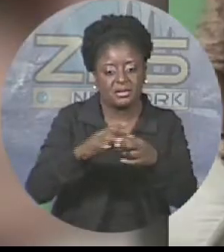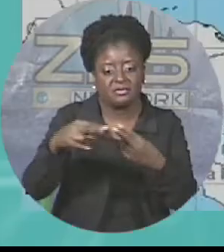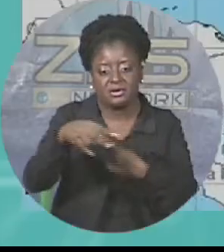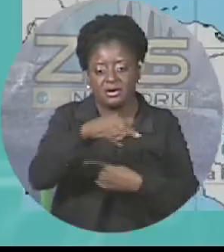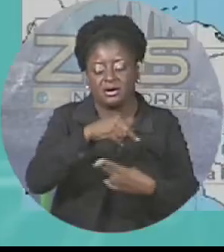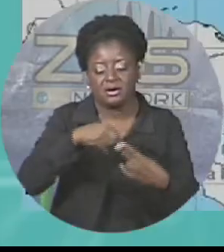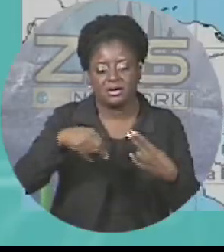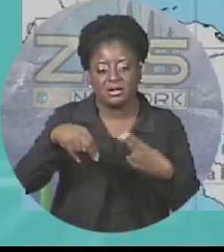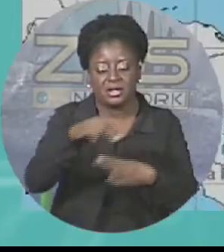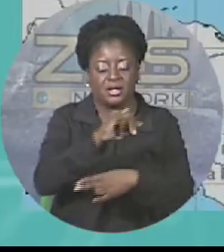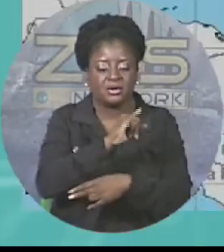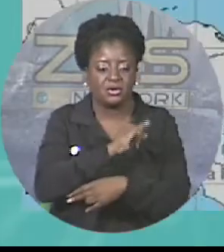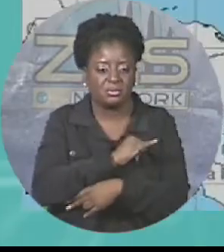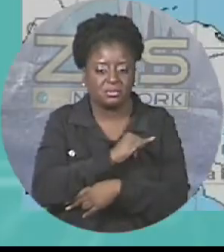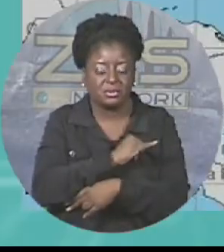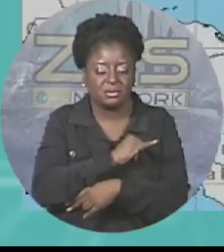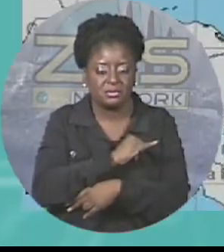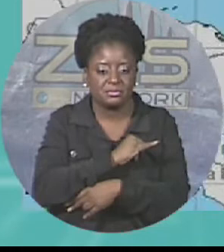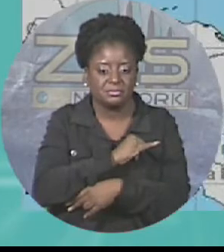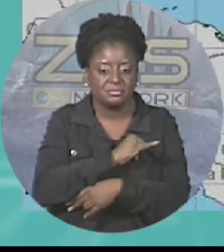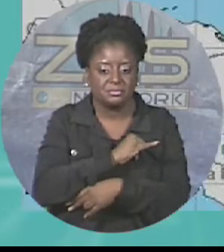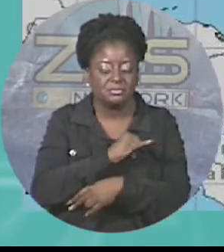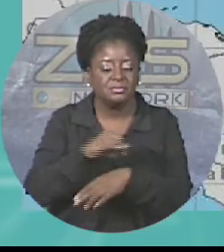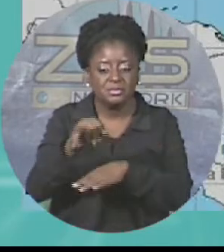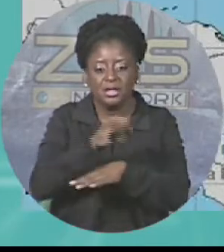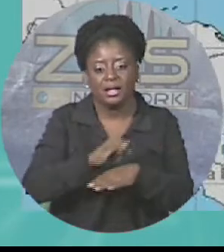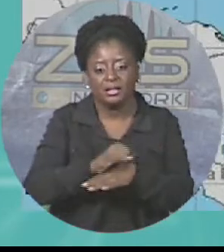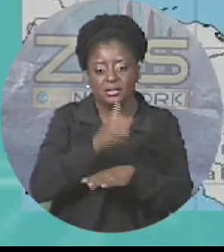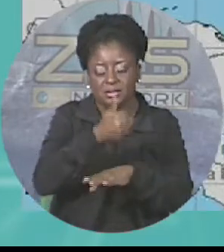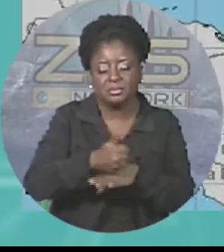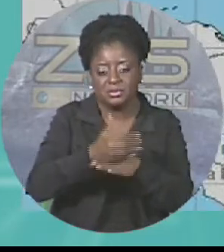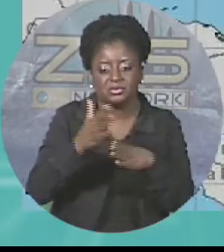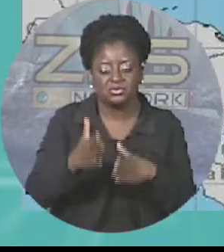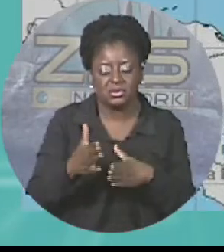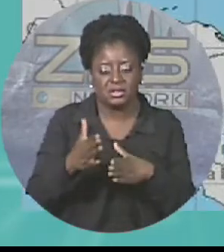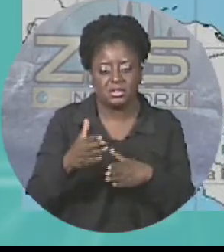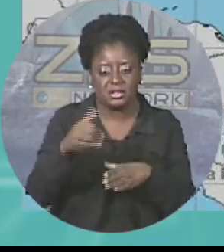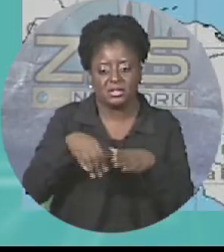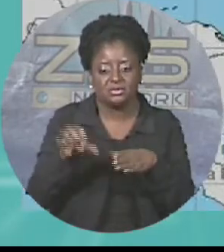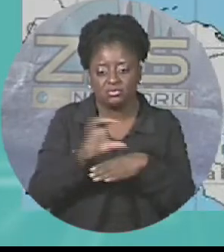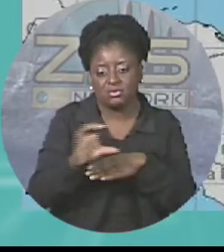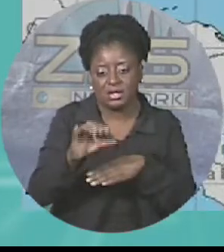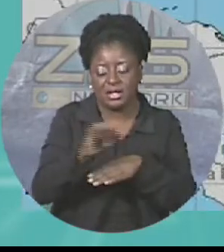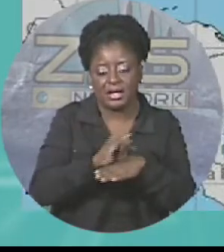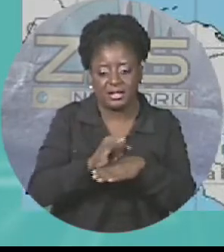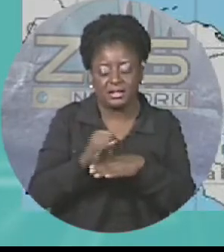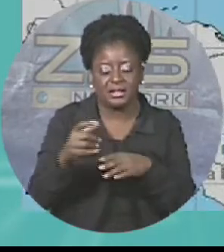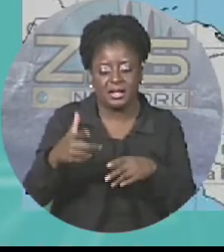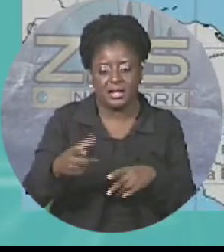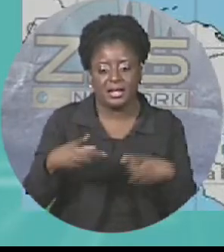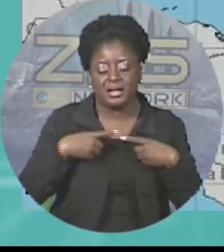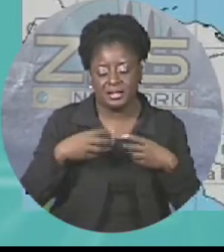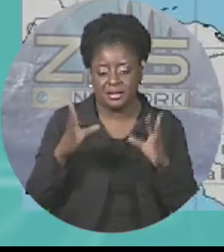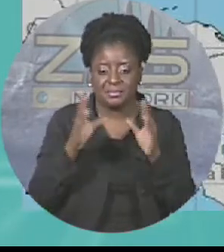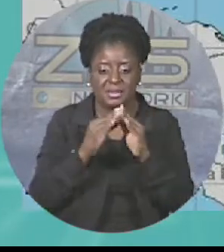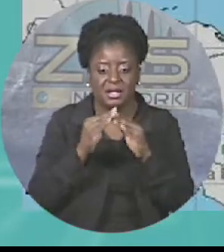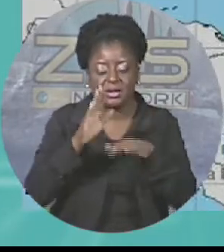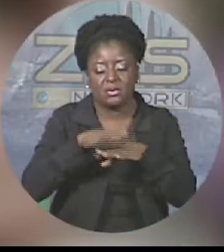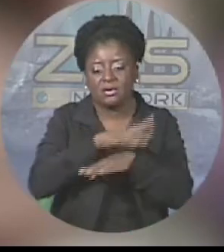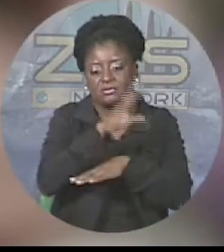tropics. Island Administrator for the Crooked Island District, Leonard Dames, held a disaster meeting on Friday with various government